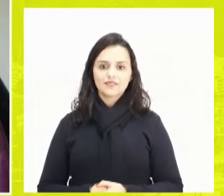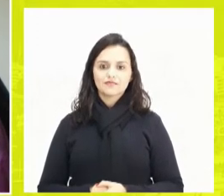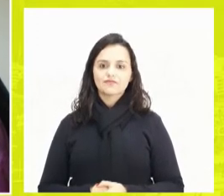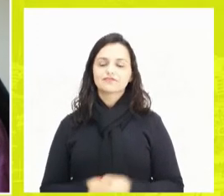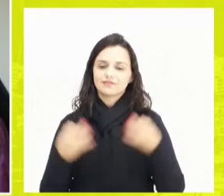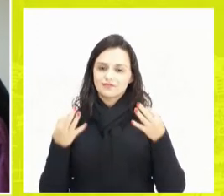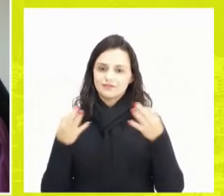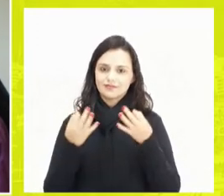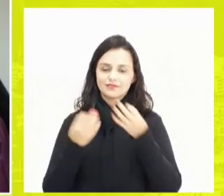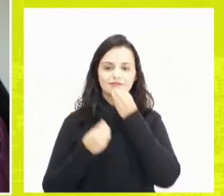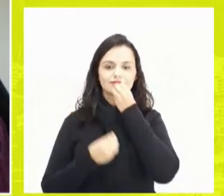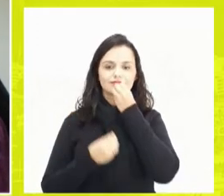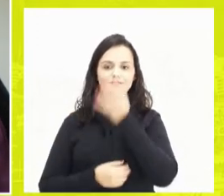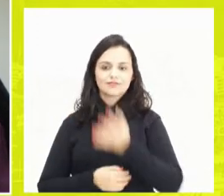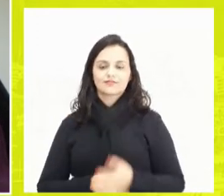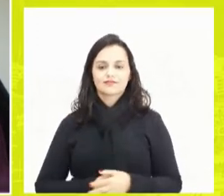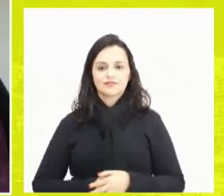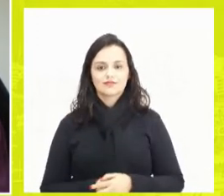perfect